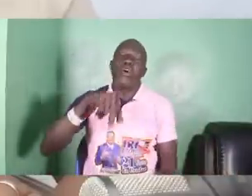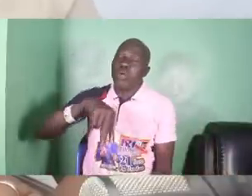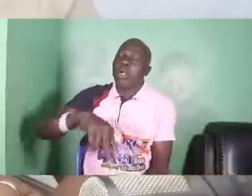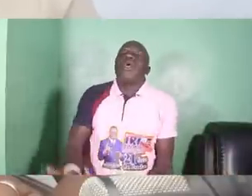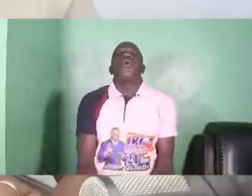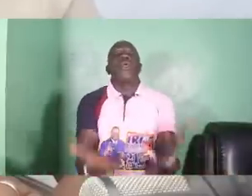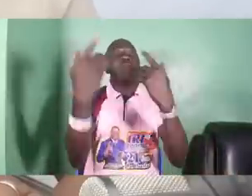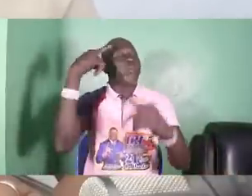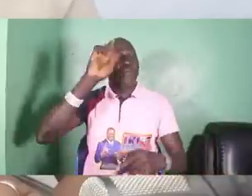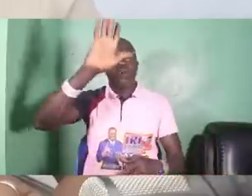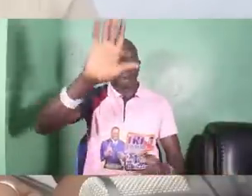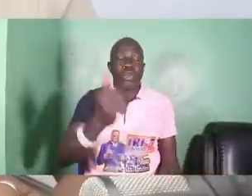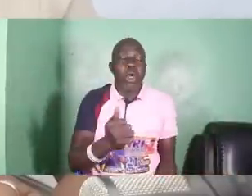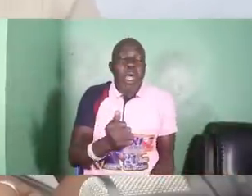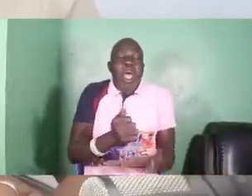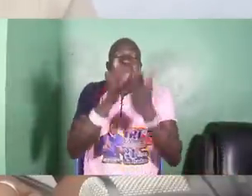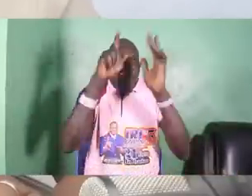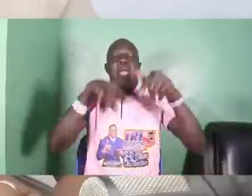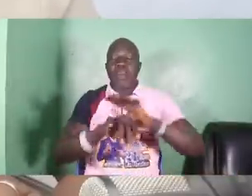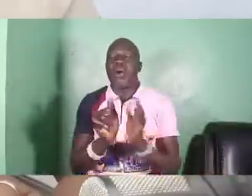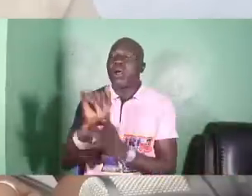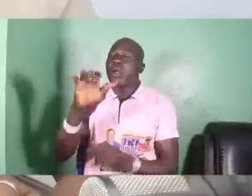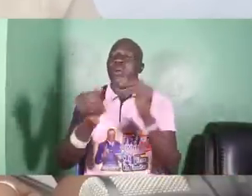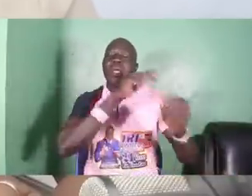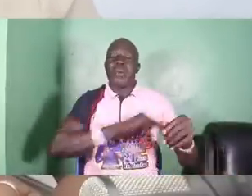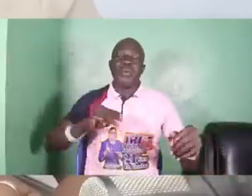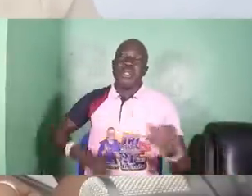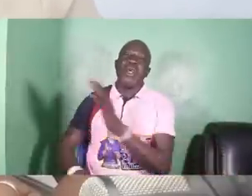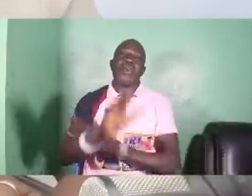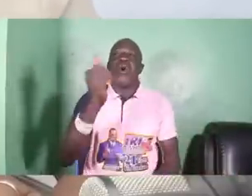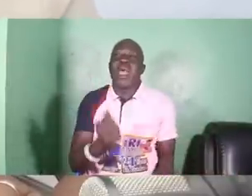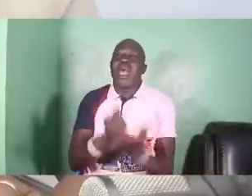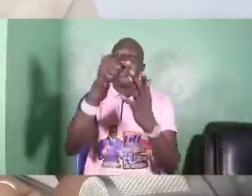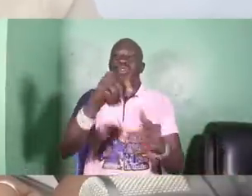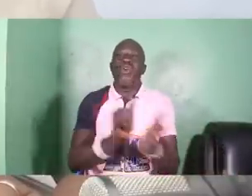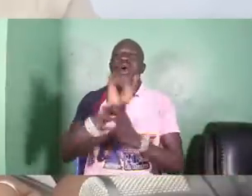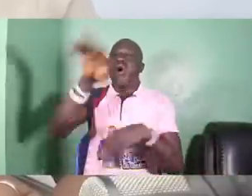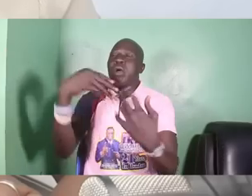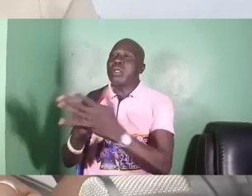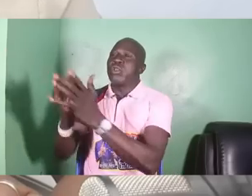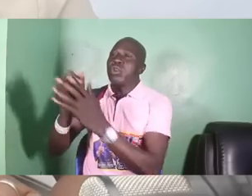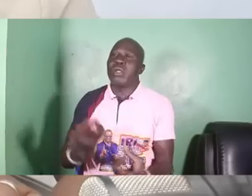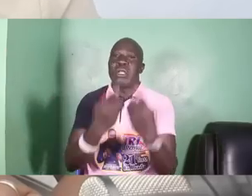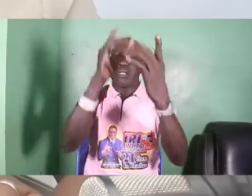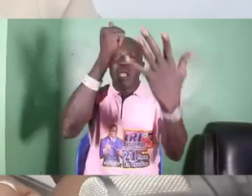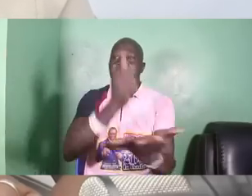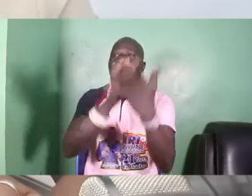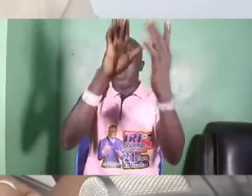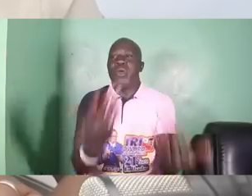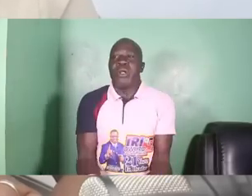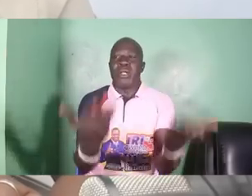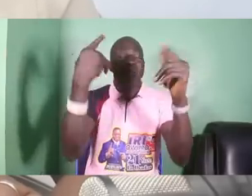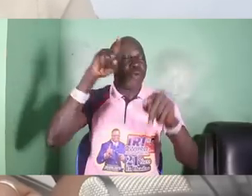on will rise for your help. Be a ministry. As all this ministry. Allah, I God will help hey. Your life. Allah, your destiny you helper. Did the phone